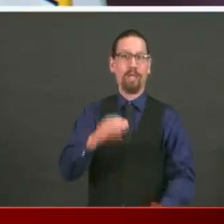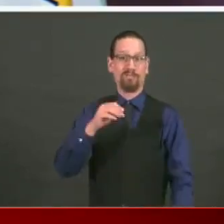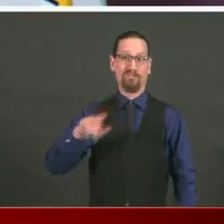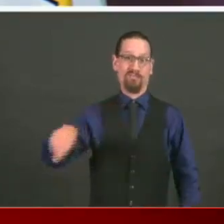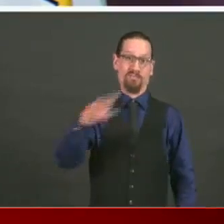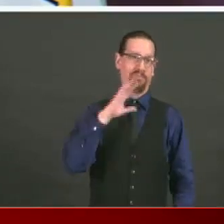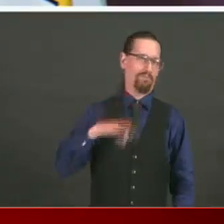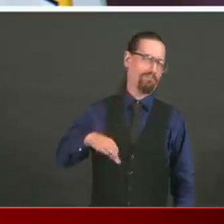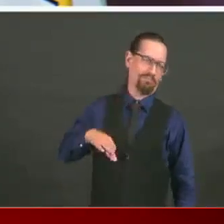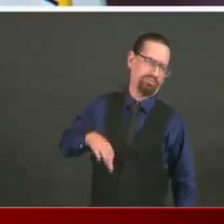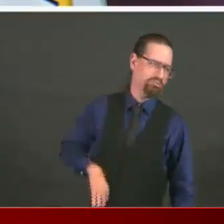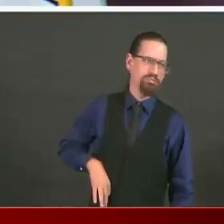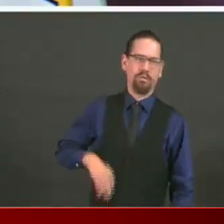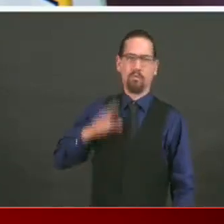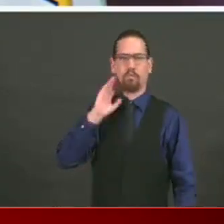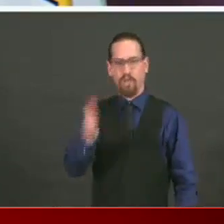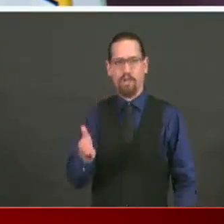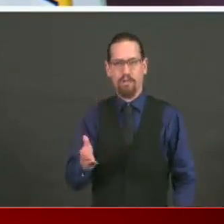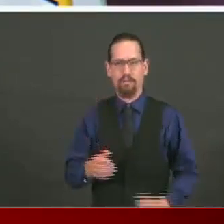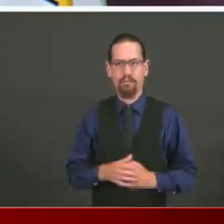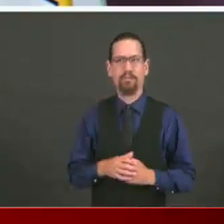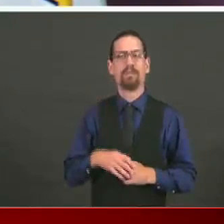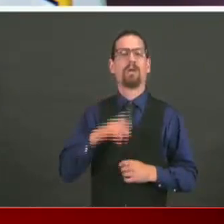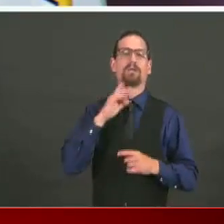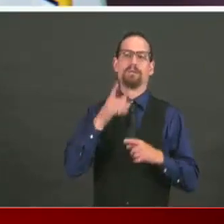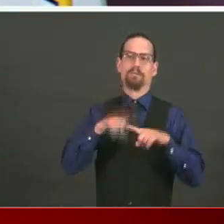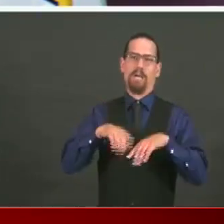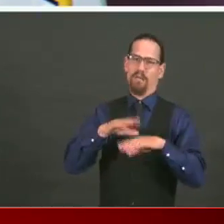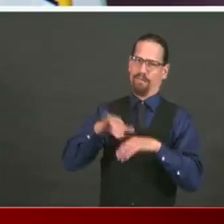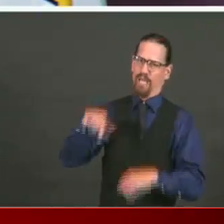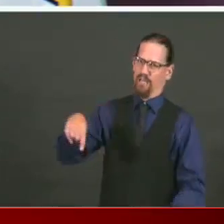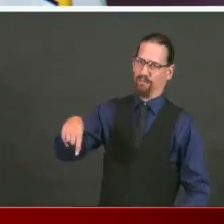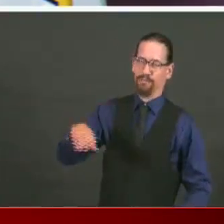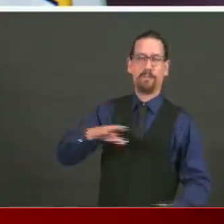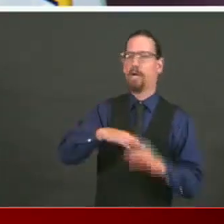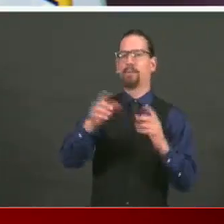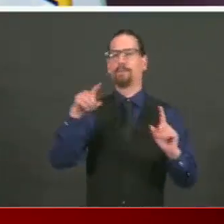farm, us. Let's lean into that. In any event, I think that